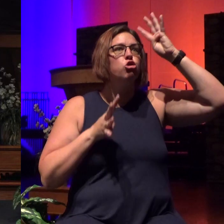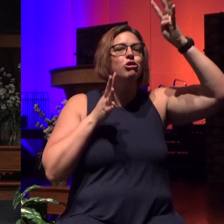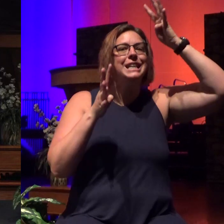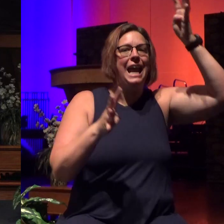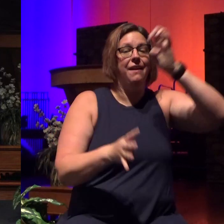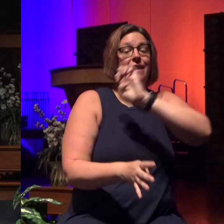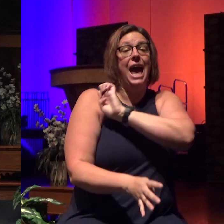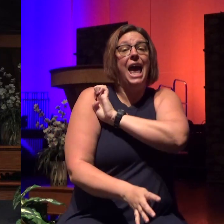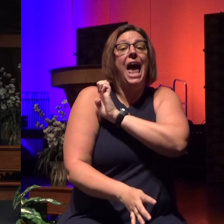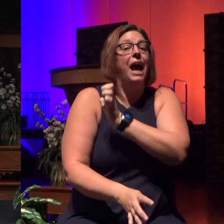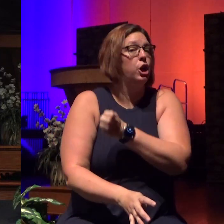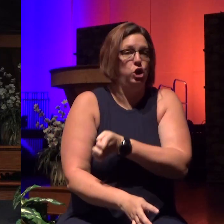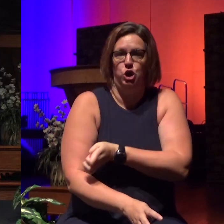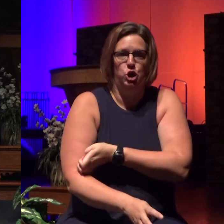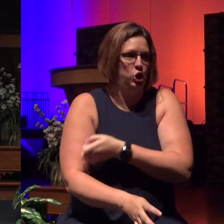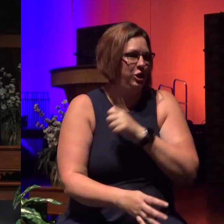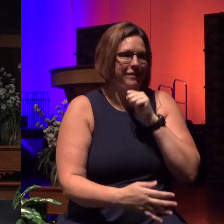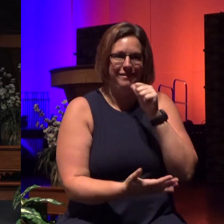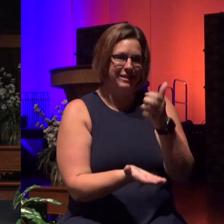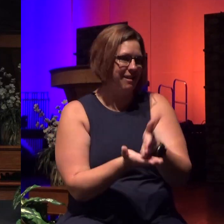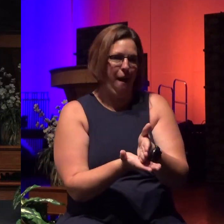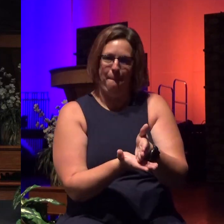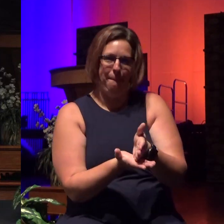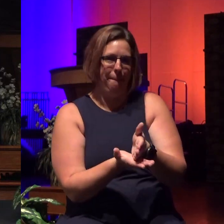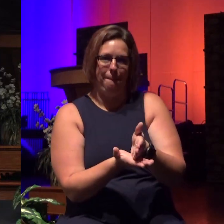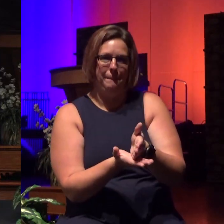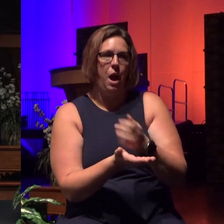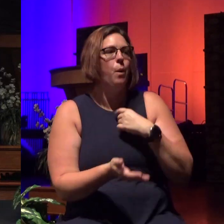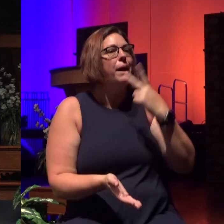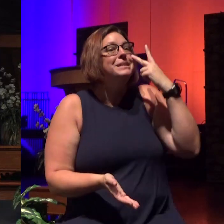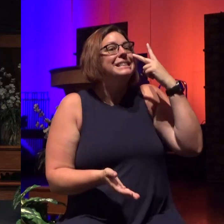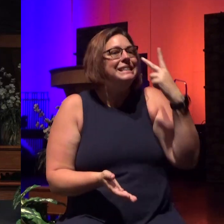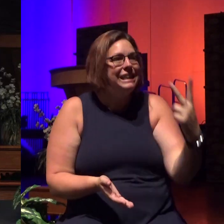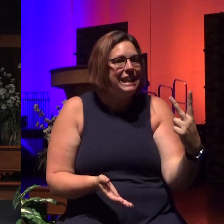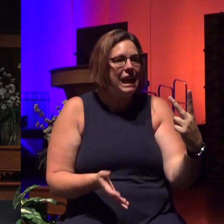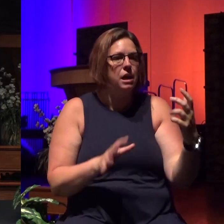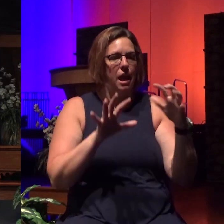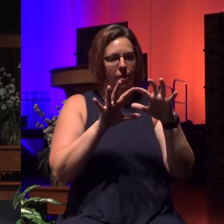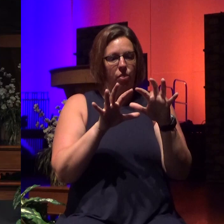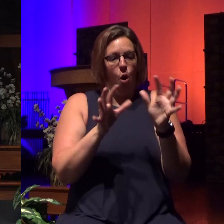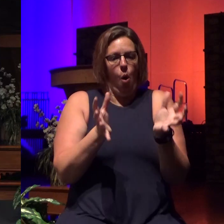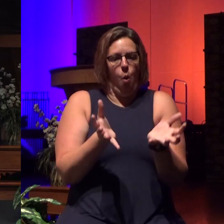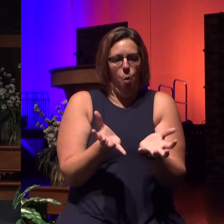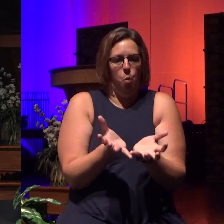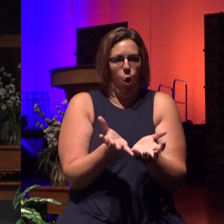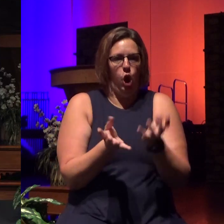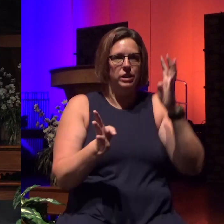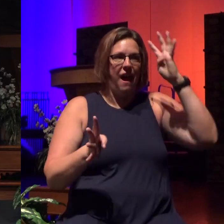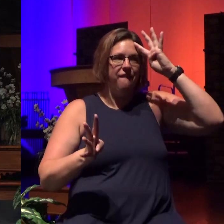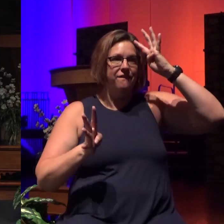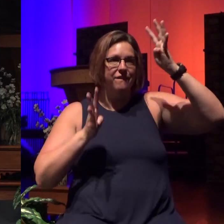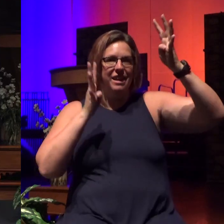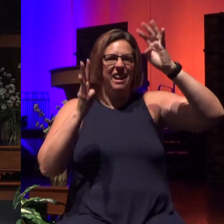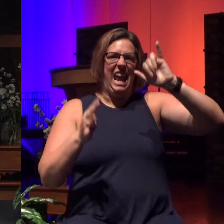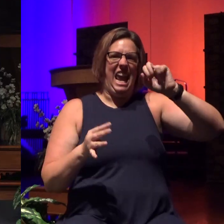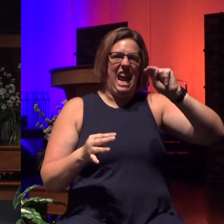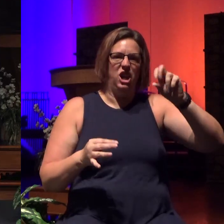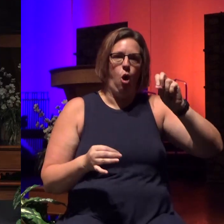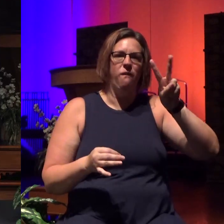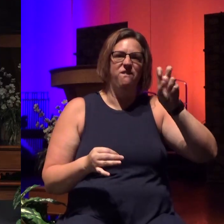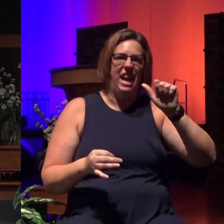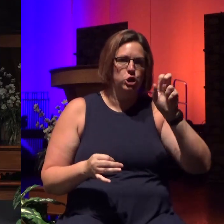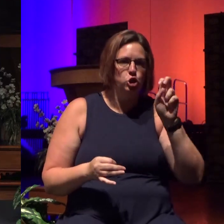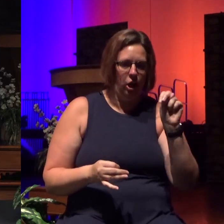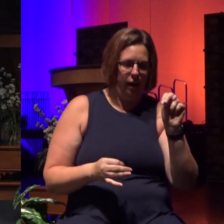energy of life. And I'm seeing now in the world of innovation that these ideas that Richard